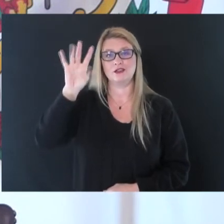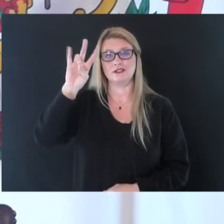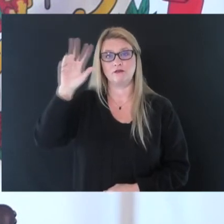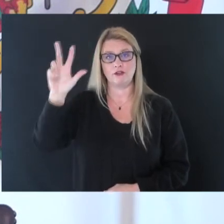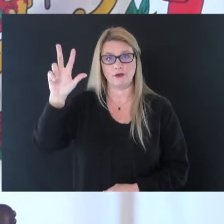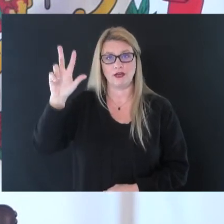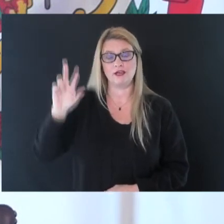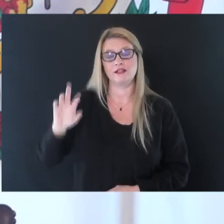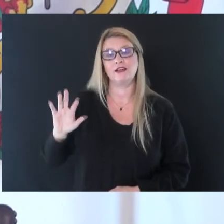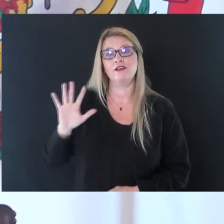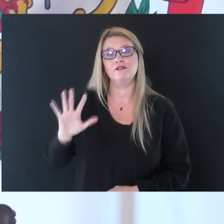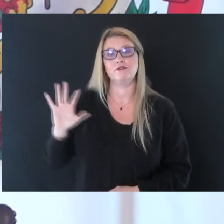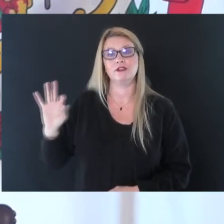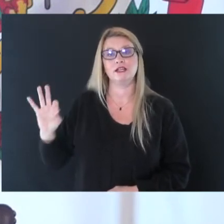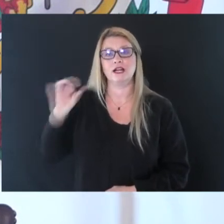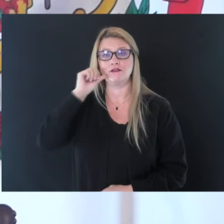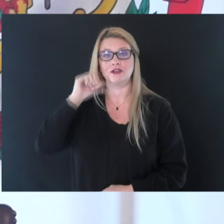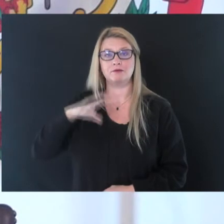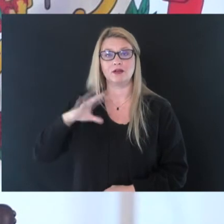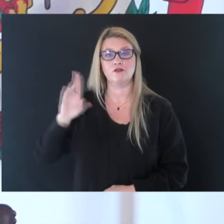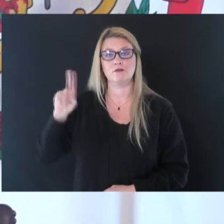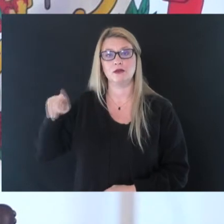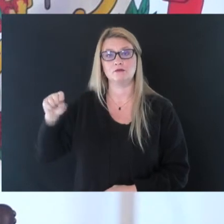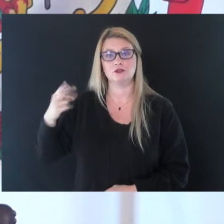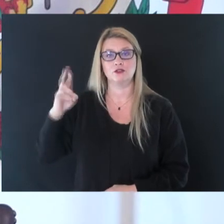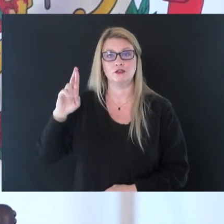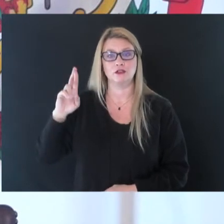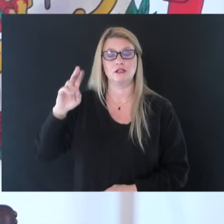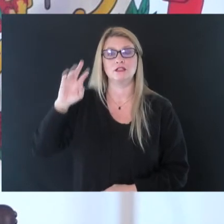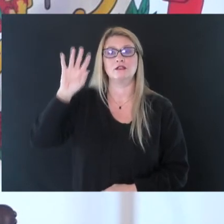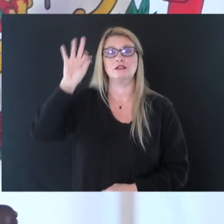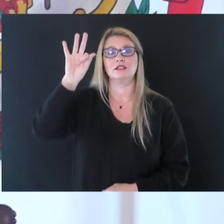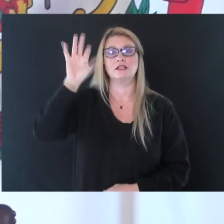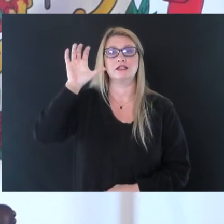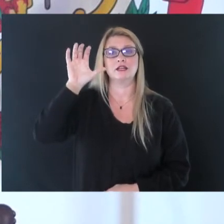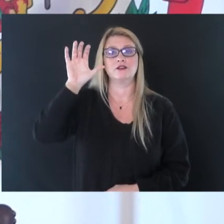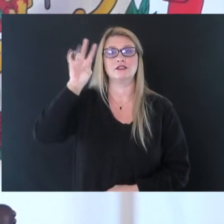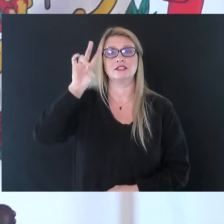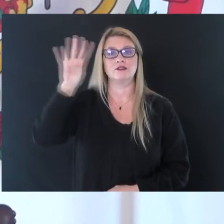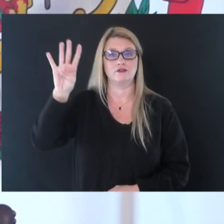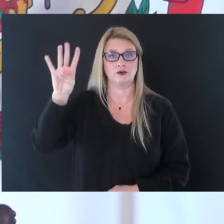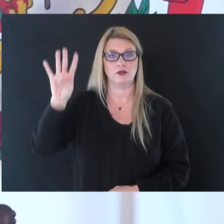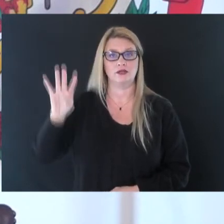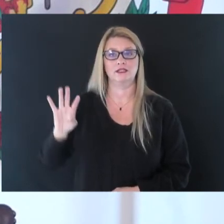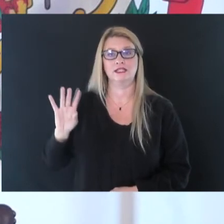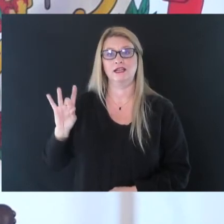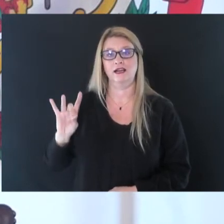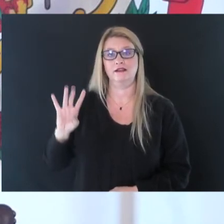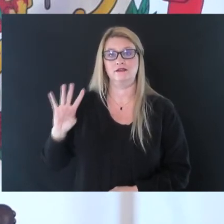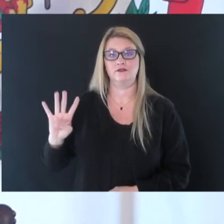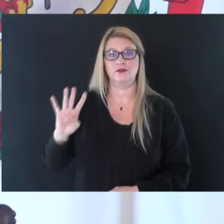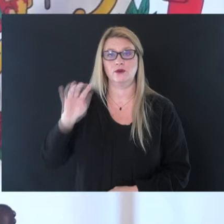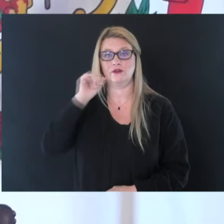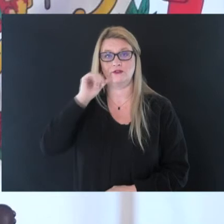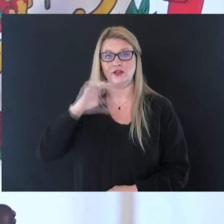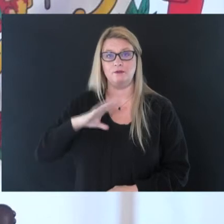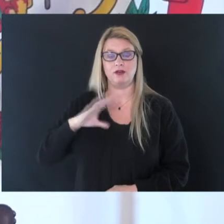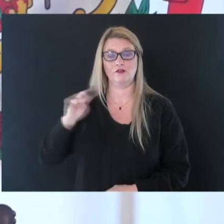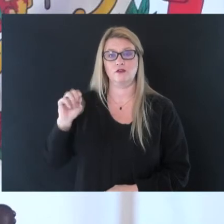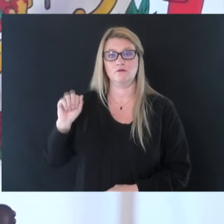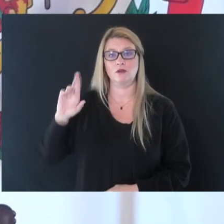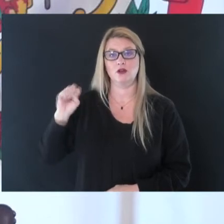1973rd death is a 59-year-old female from Upshur County. Our 1974th death is an 84-year-old female from